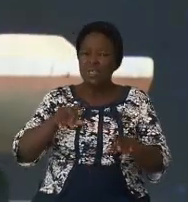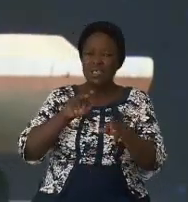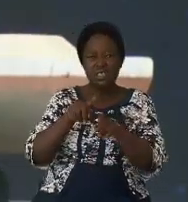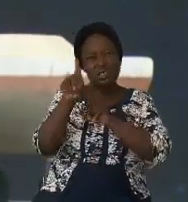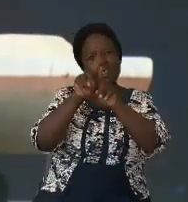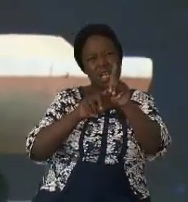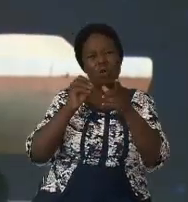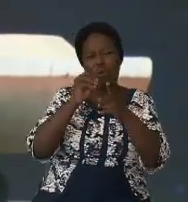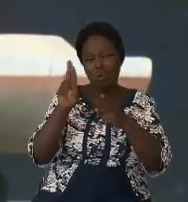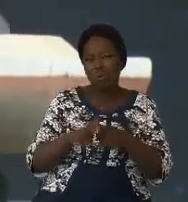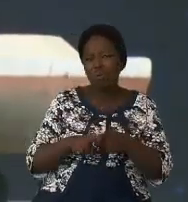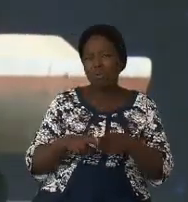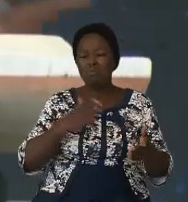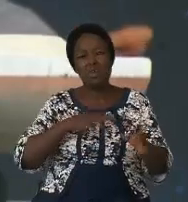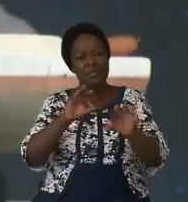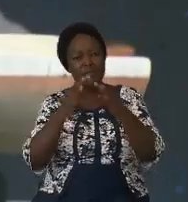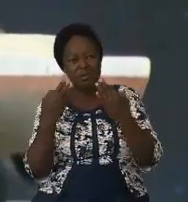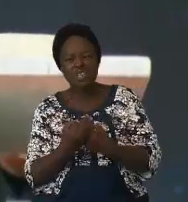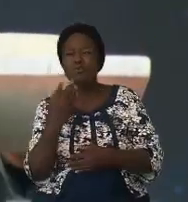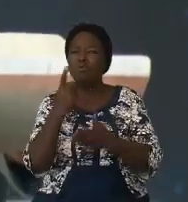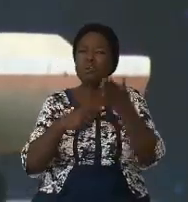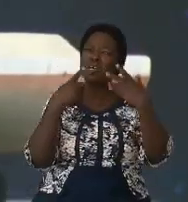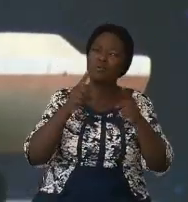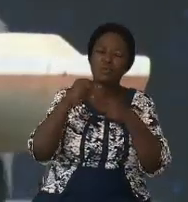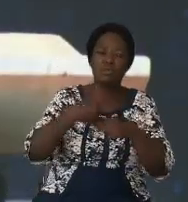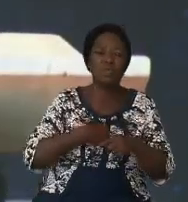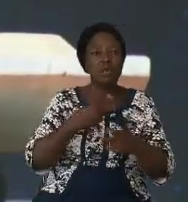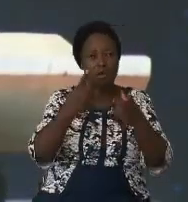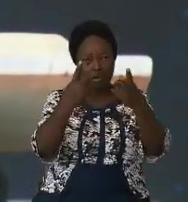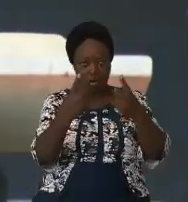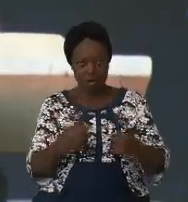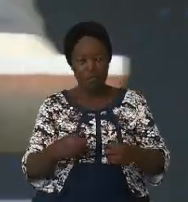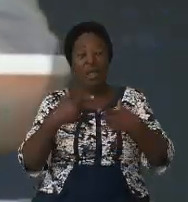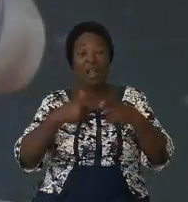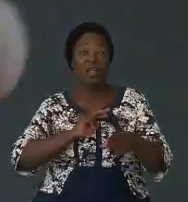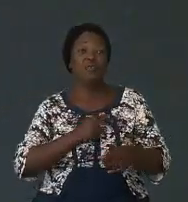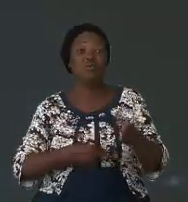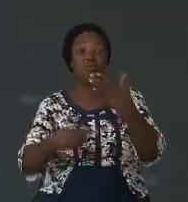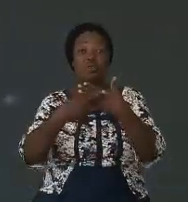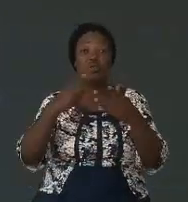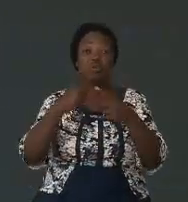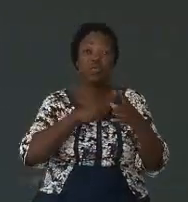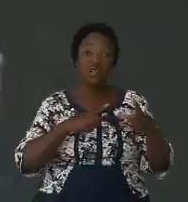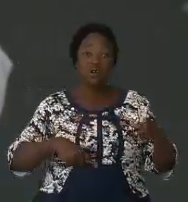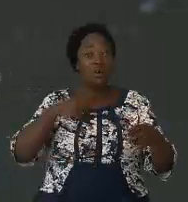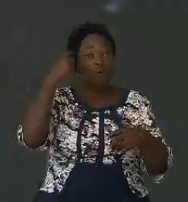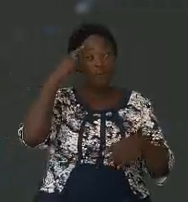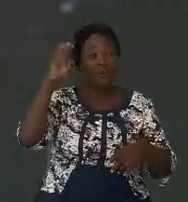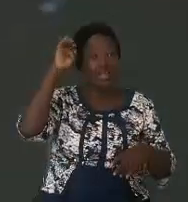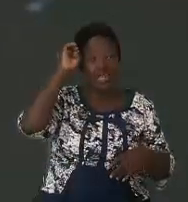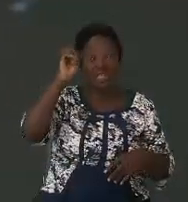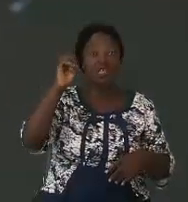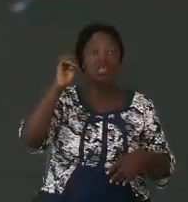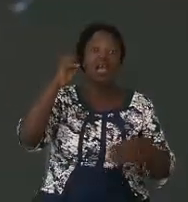genes? Is it my family? Is it my surrounding? What is this? Come, let us